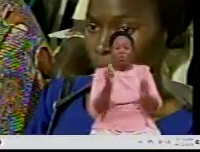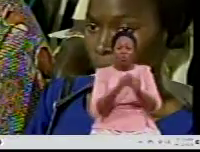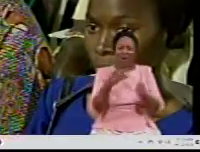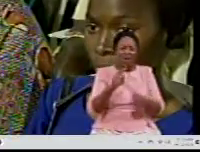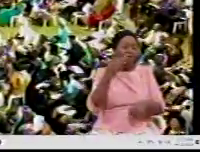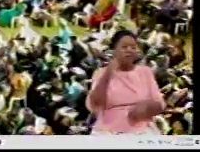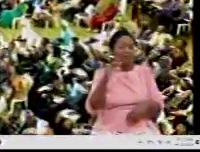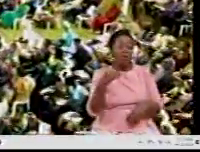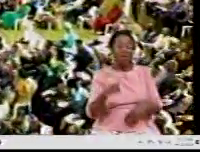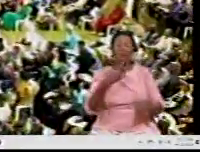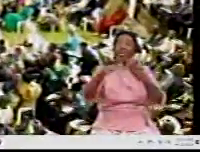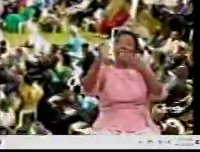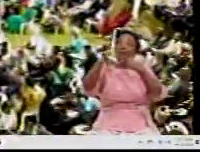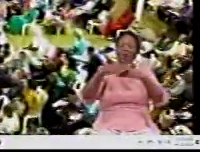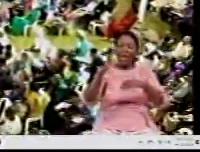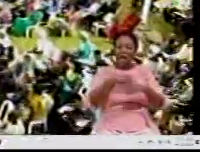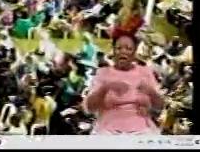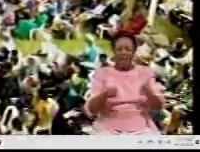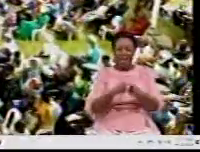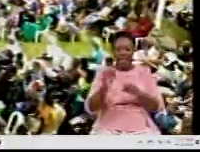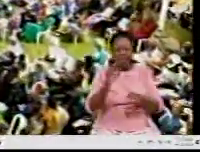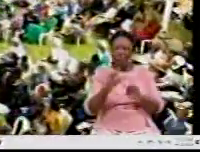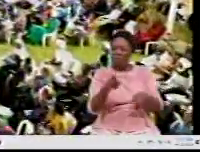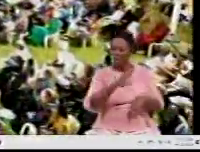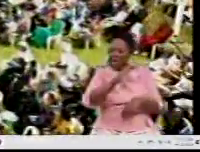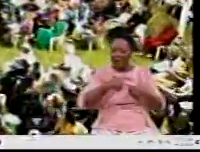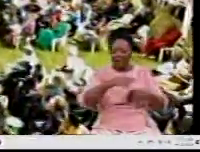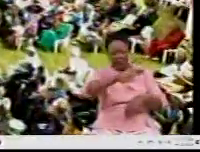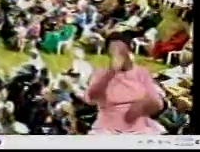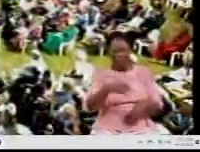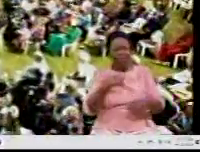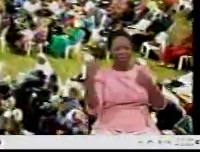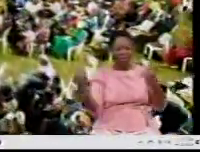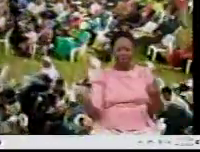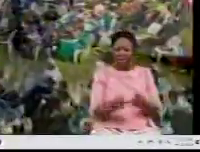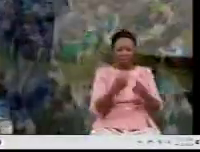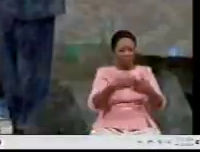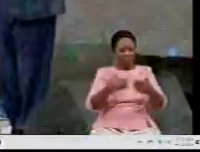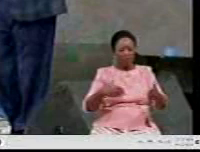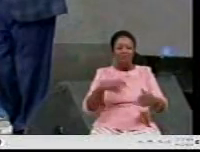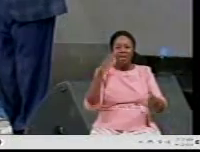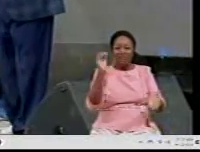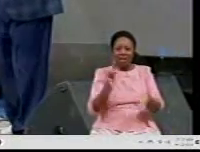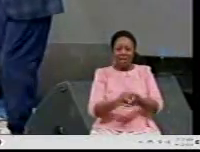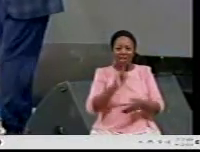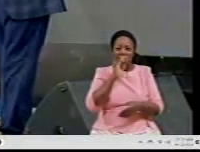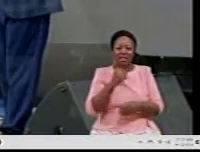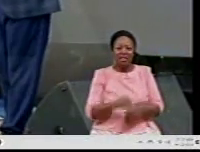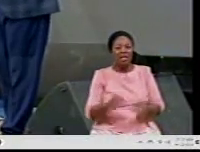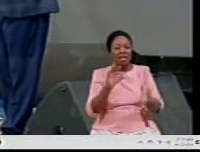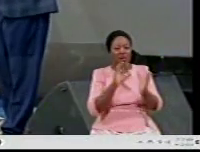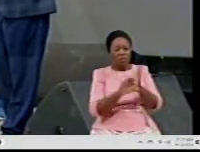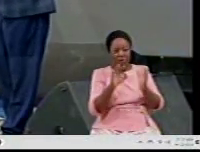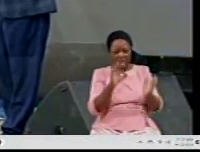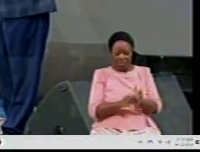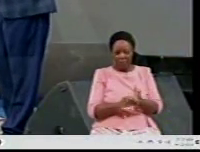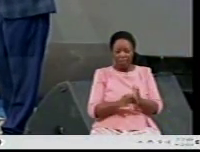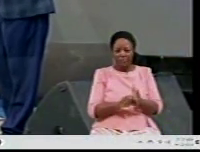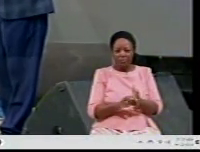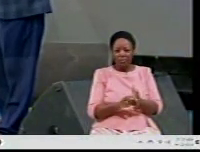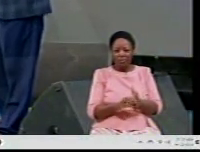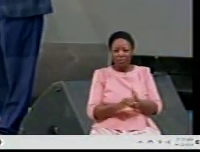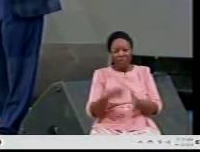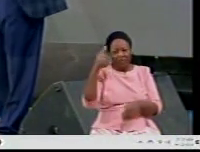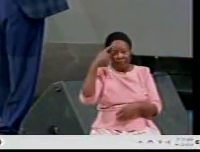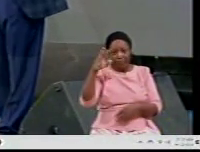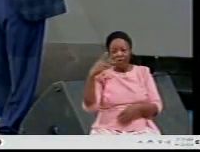of heaven as if you had never sinned. That's the imputation for the